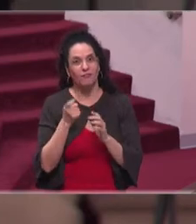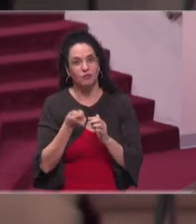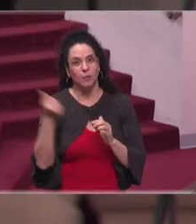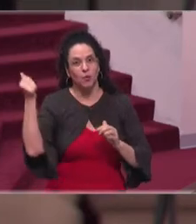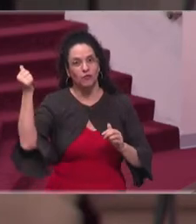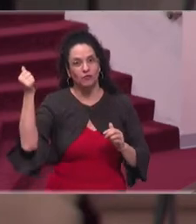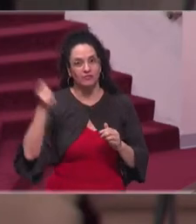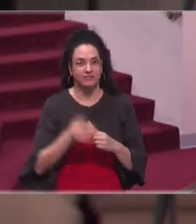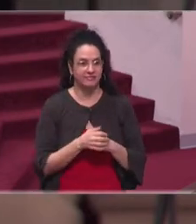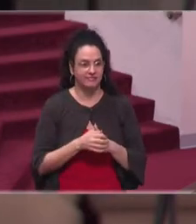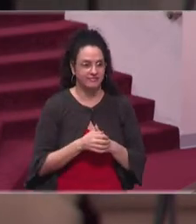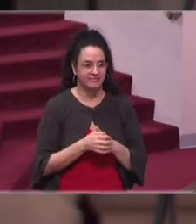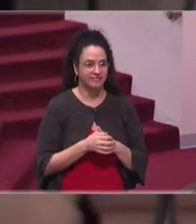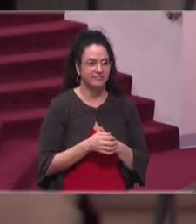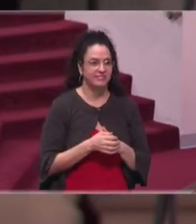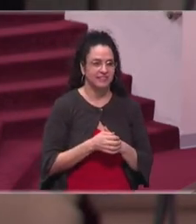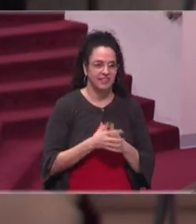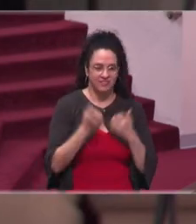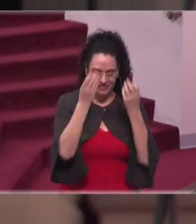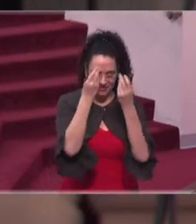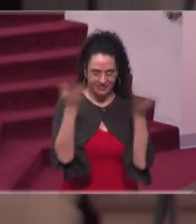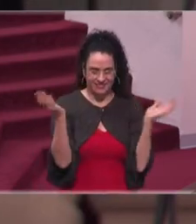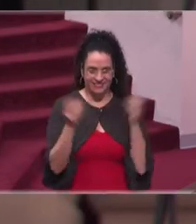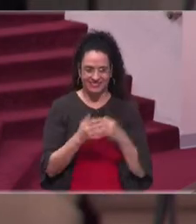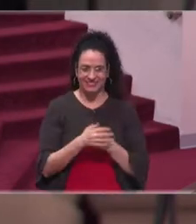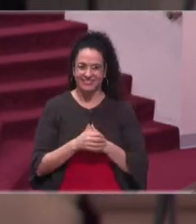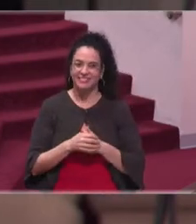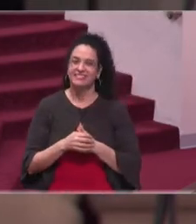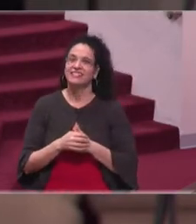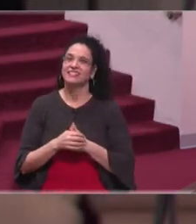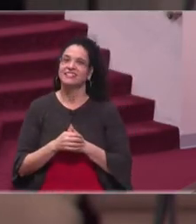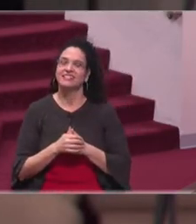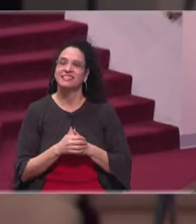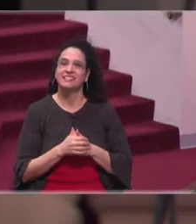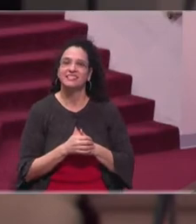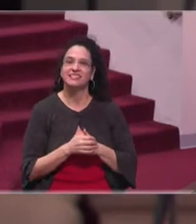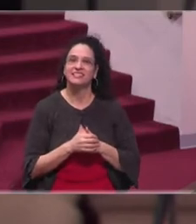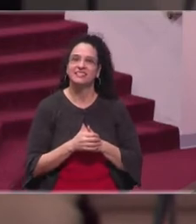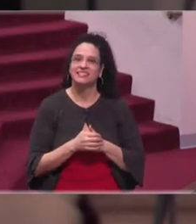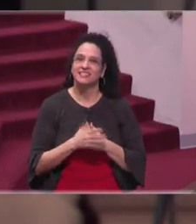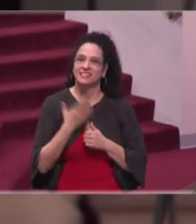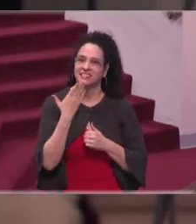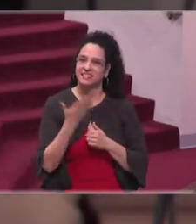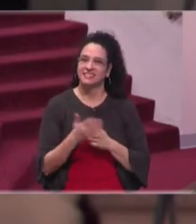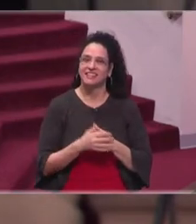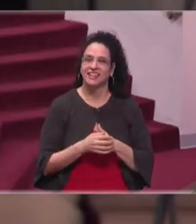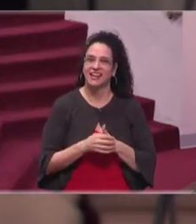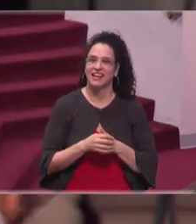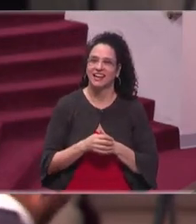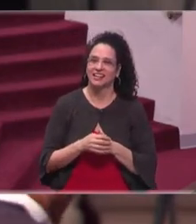right, so just want to make you aware of that, okay? All right, thanks.